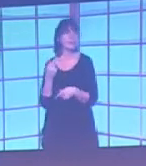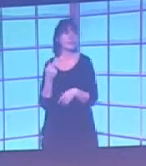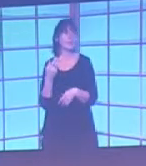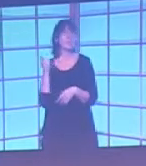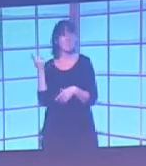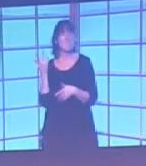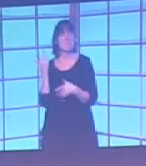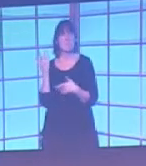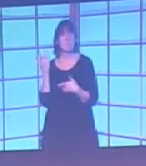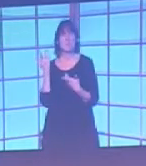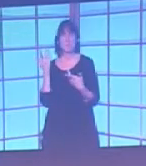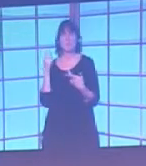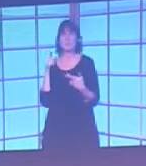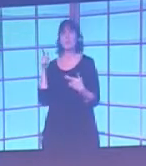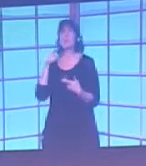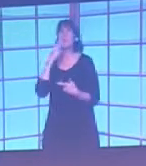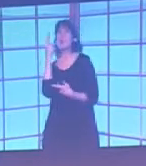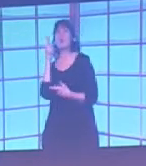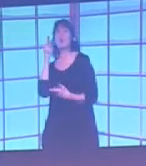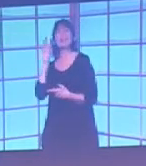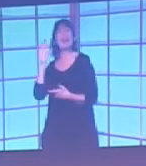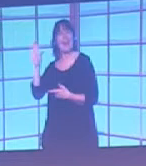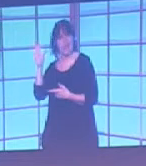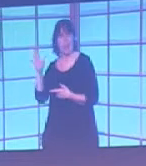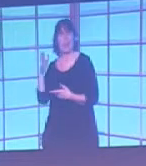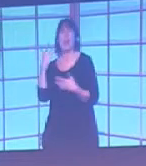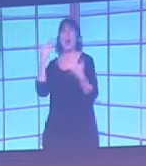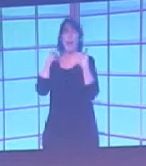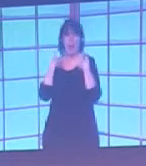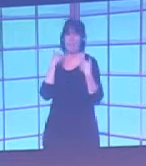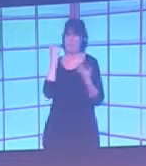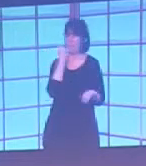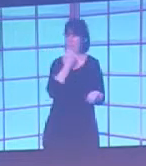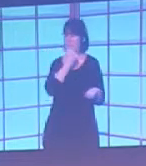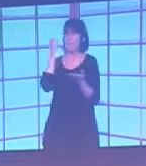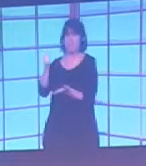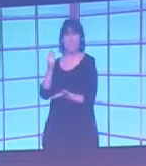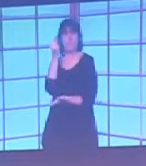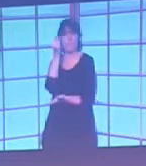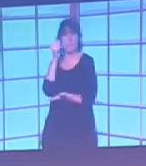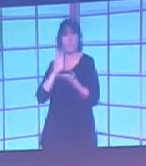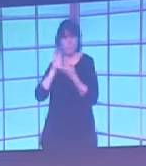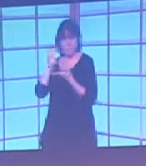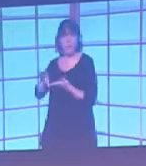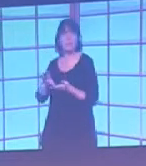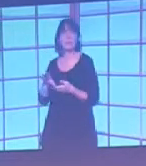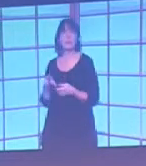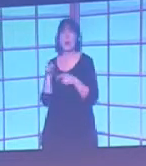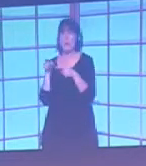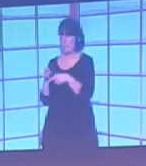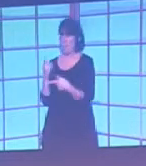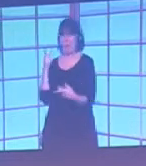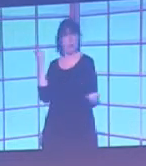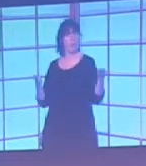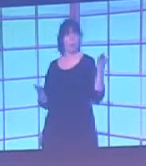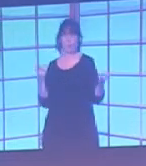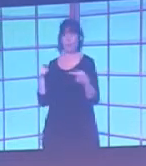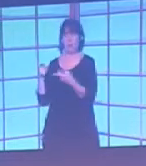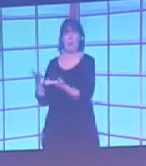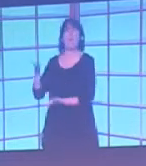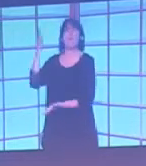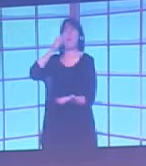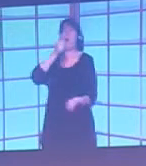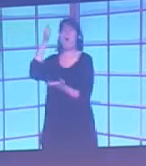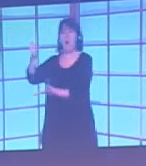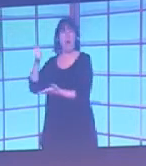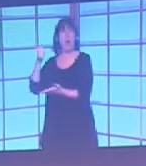Field now enjoys a level of funding. It isn't enough, but it is significantly more, I mean seriously significantly more